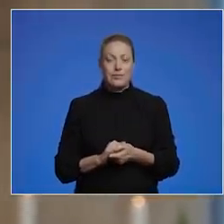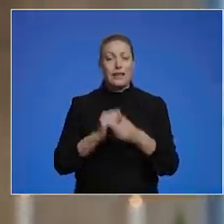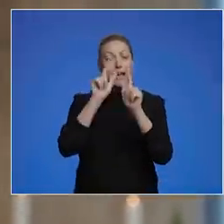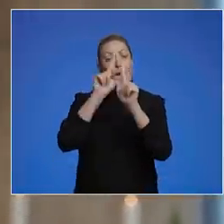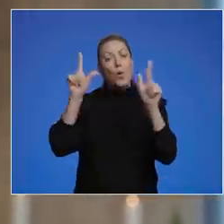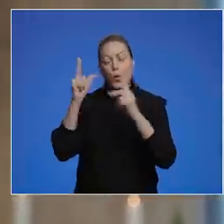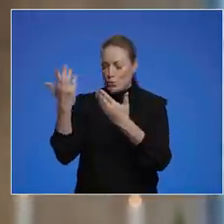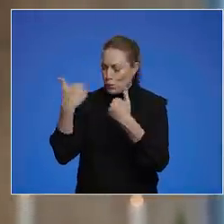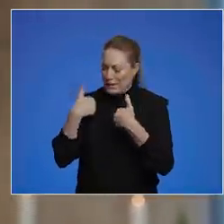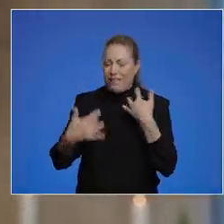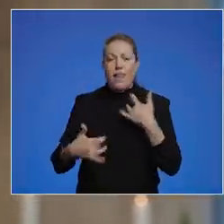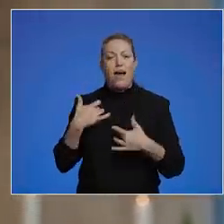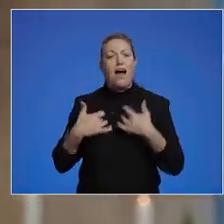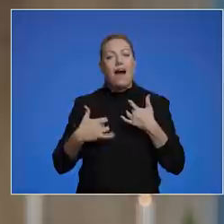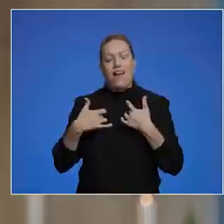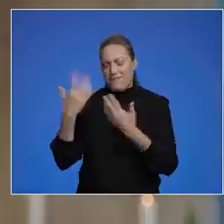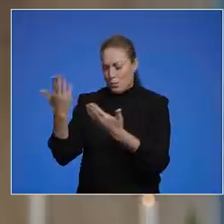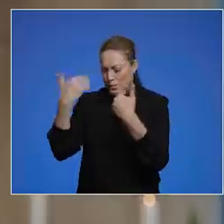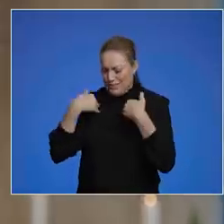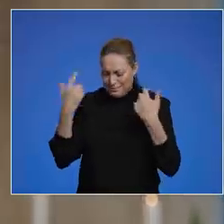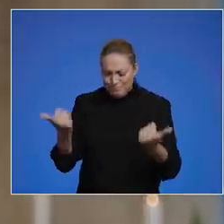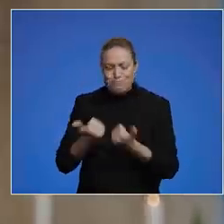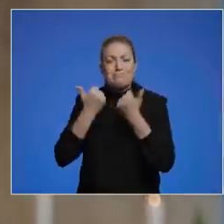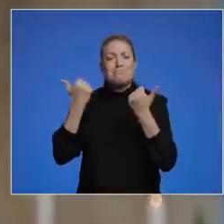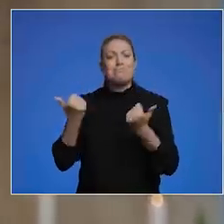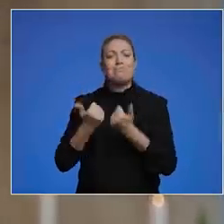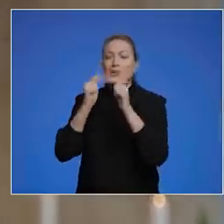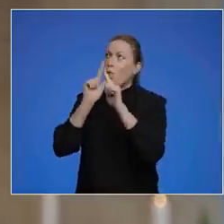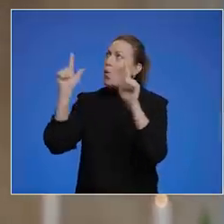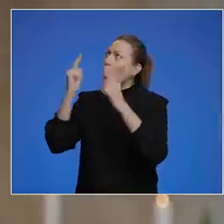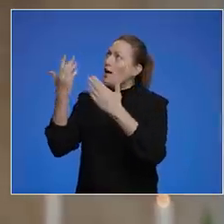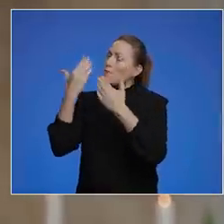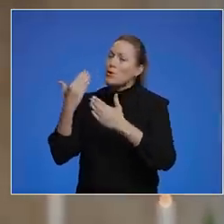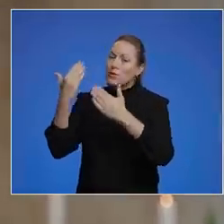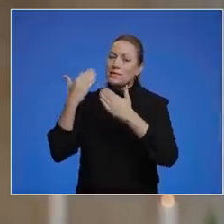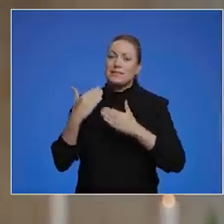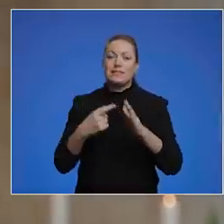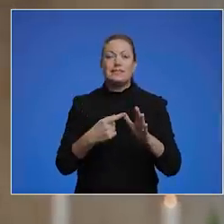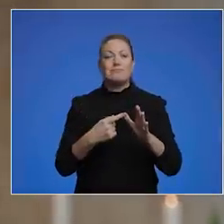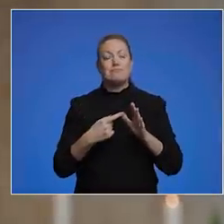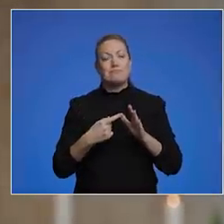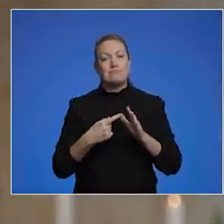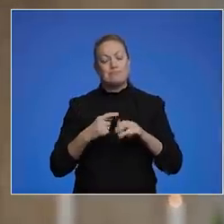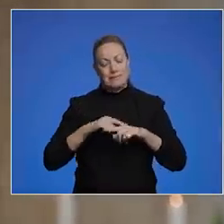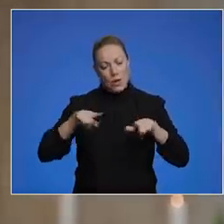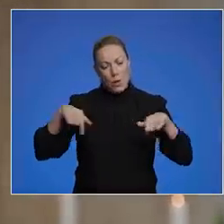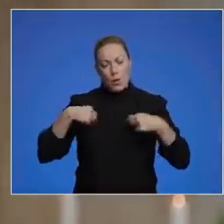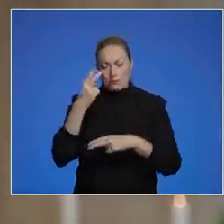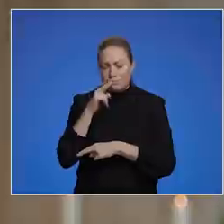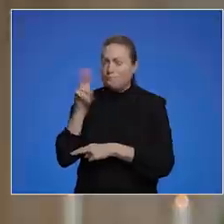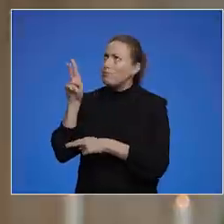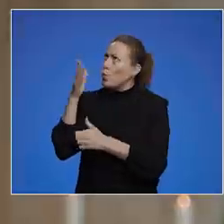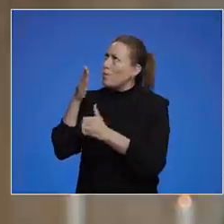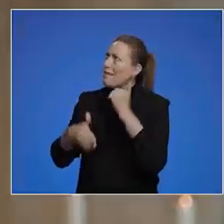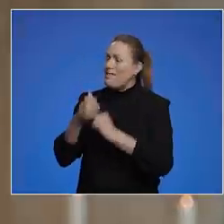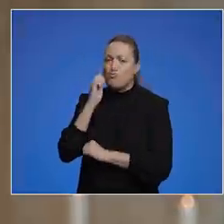Lord, you give us life and you give it to us in abundance. Lord, have mercy. Lord, have mercy. When we turn to you, you never